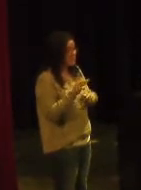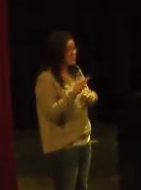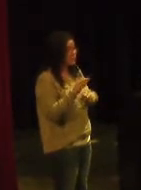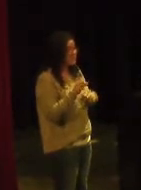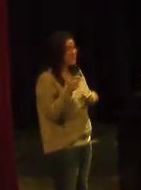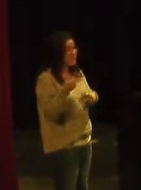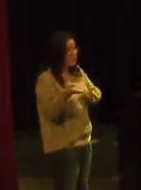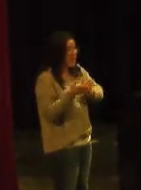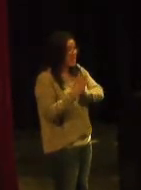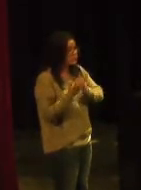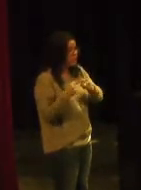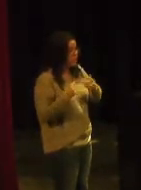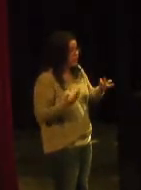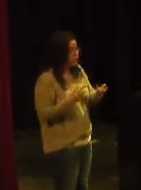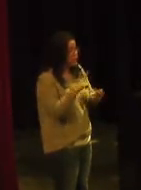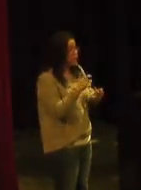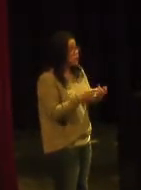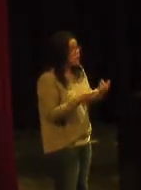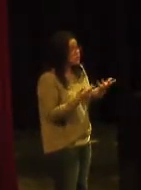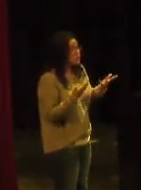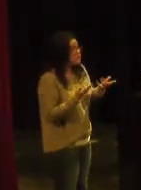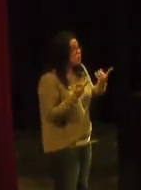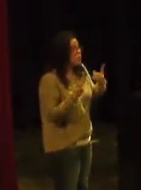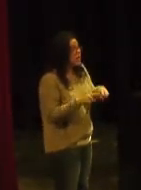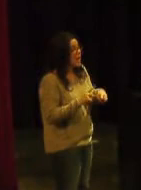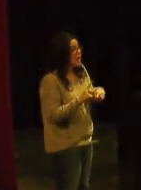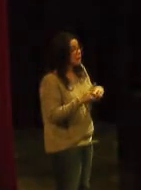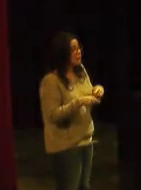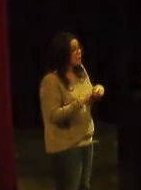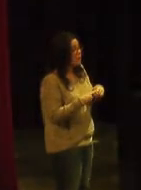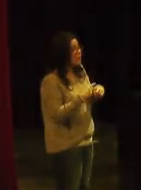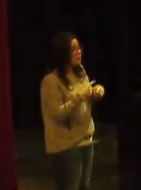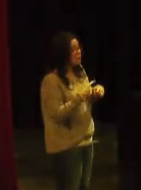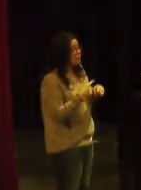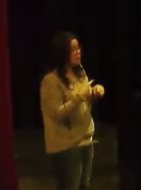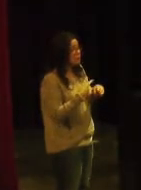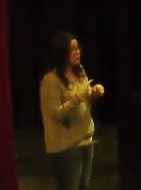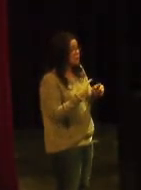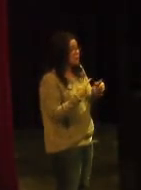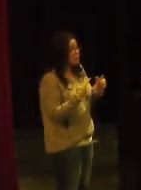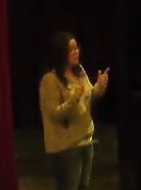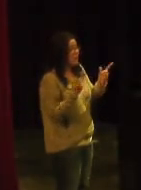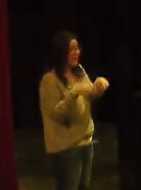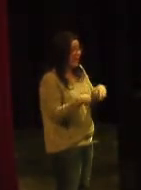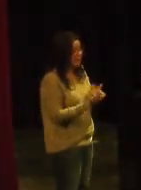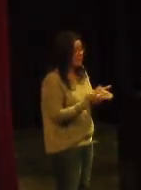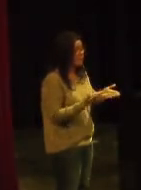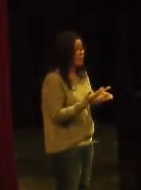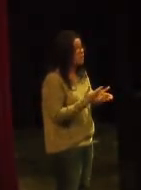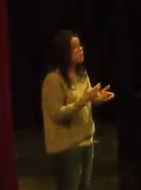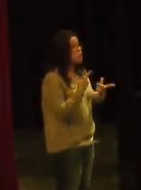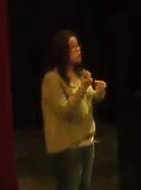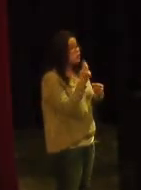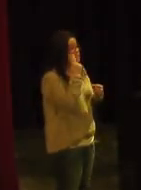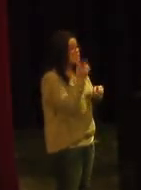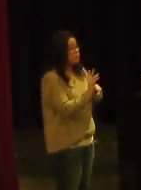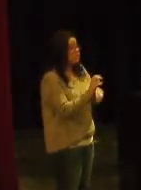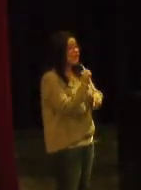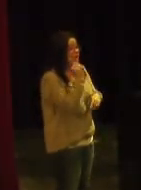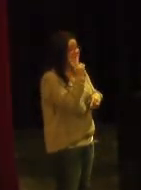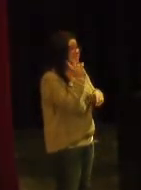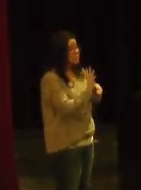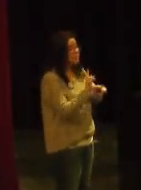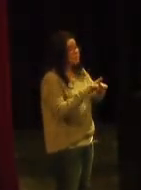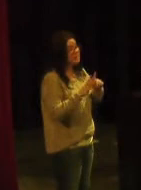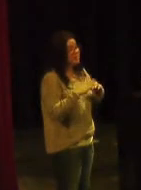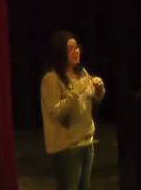here. And then the question is, what happened to them once they're here? Well, Cesar Chavez was trying to help them out. So go see the movie. I haven't seen it yet, but it's on my list.